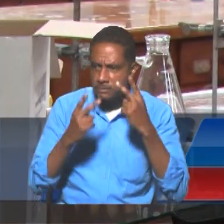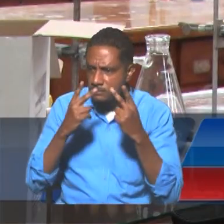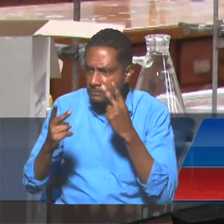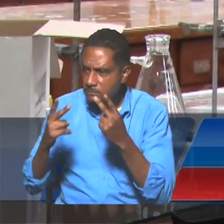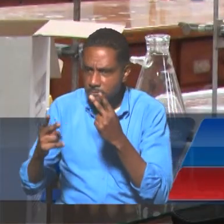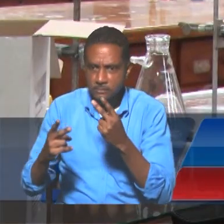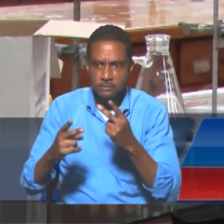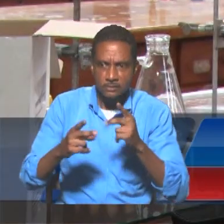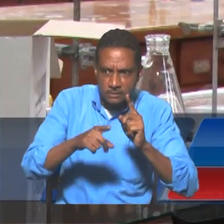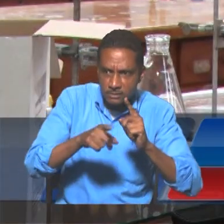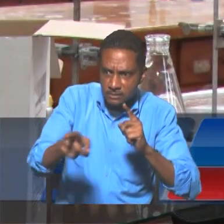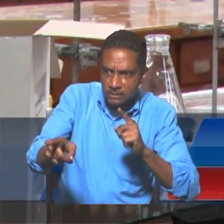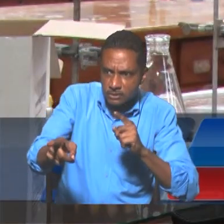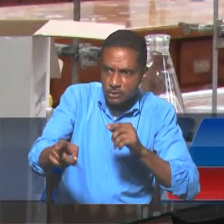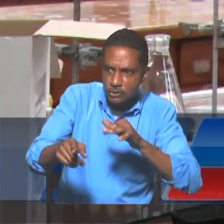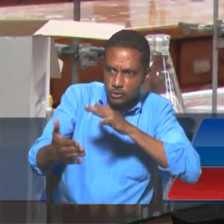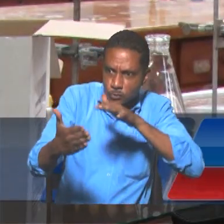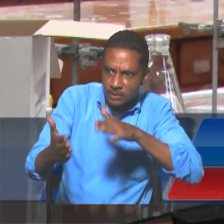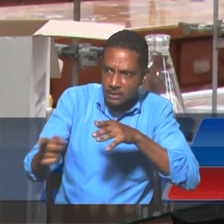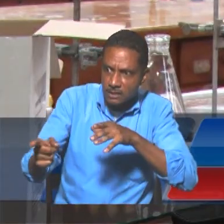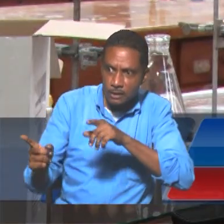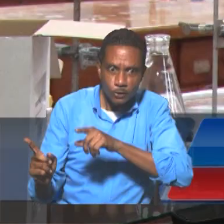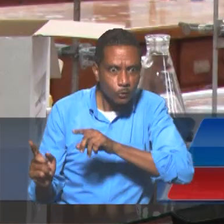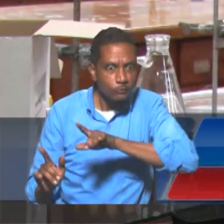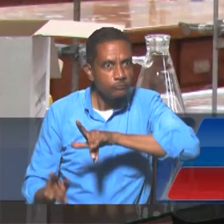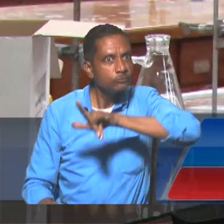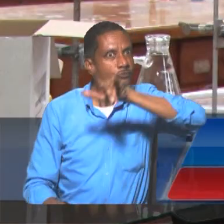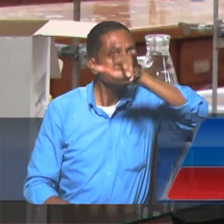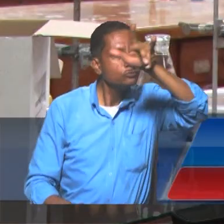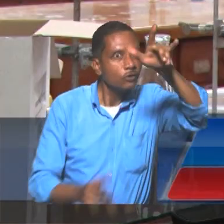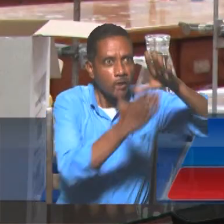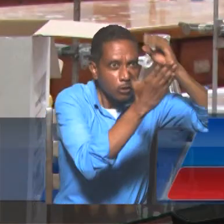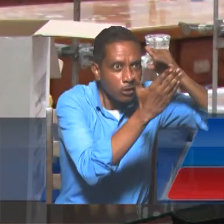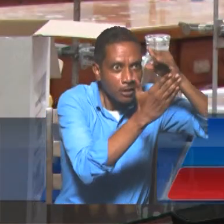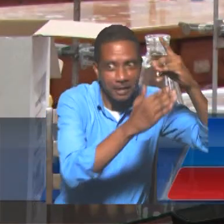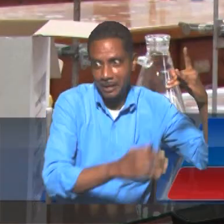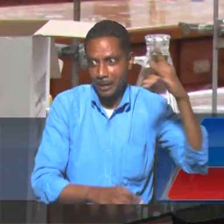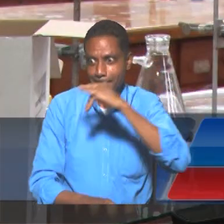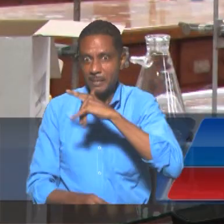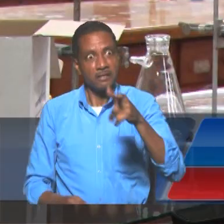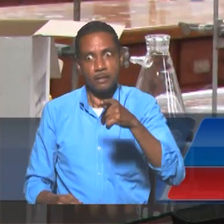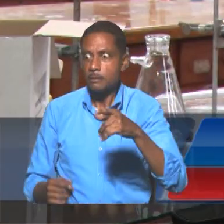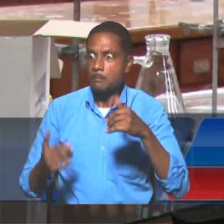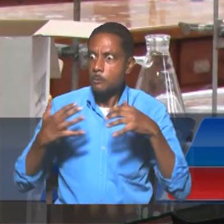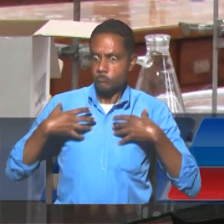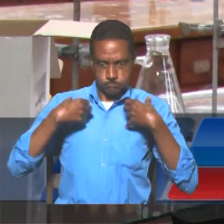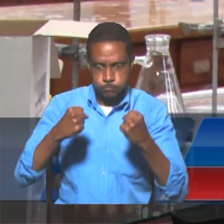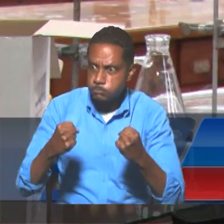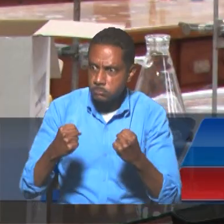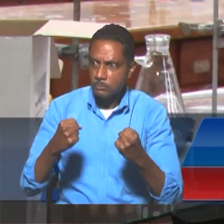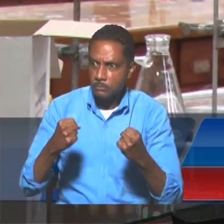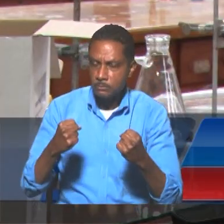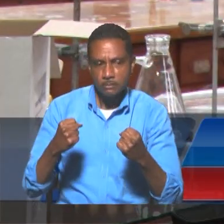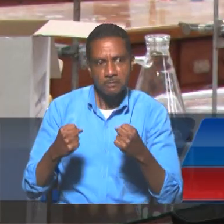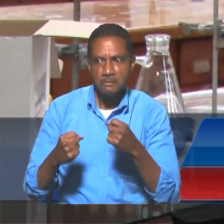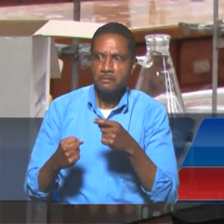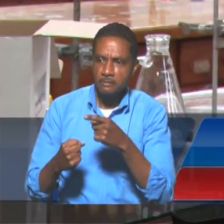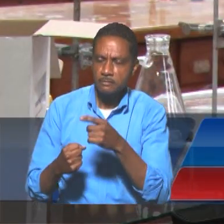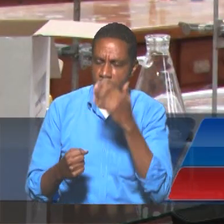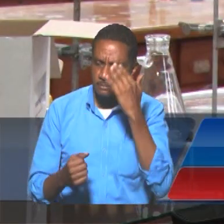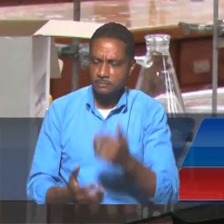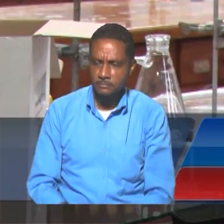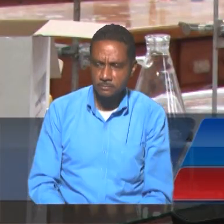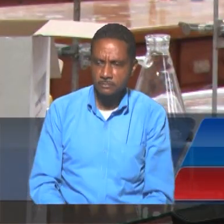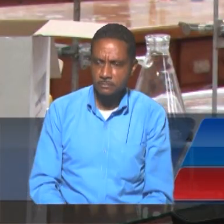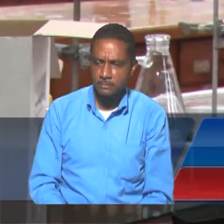in the students when they go and they come back. They have this love, they're brimming with confidence to know that, hey, I'm best, all